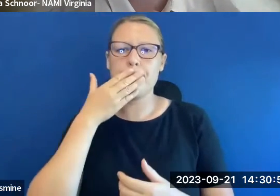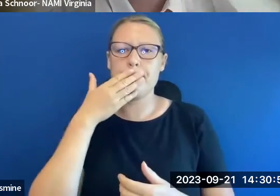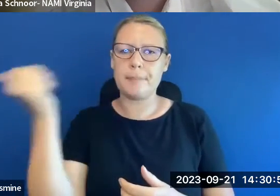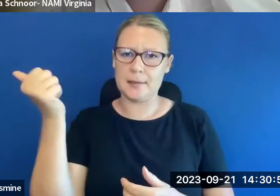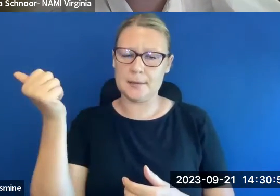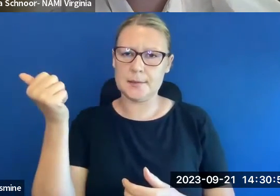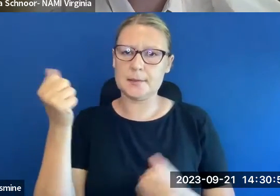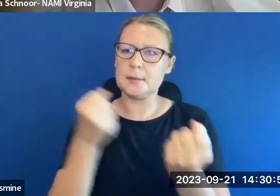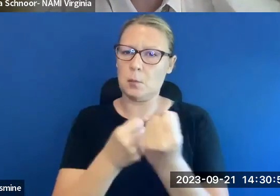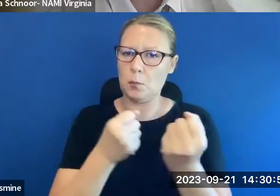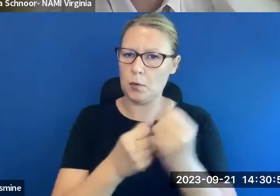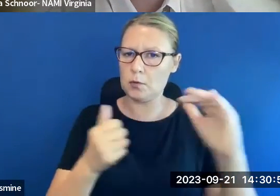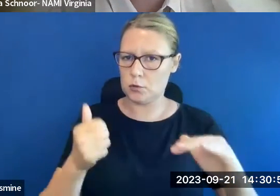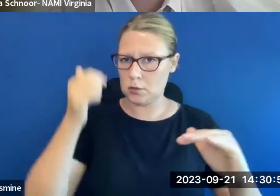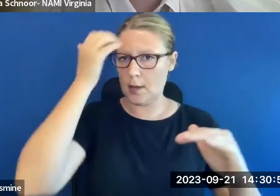to their child,